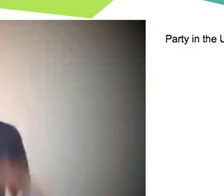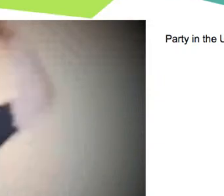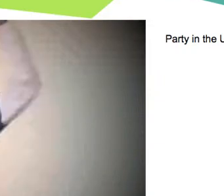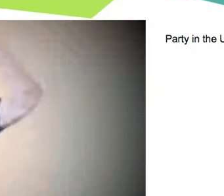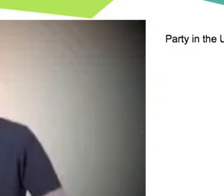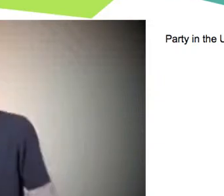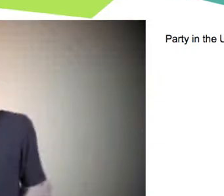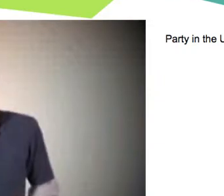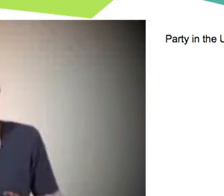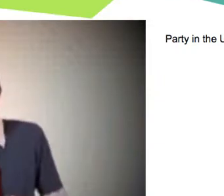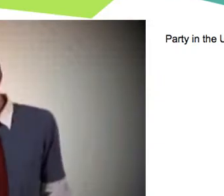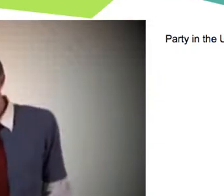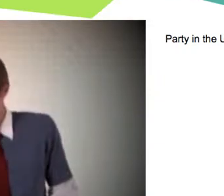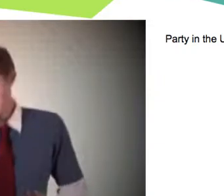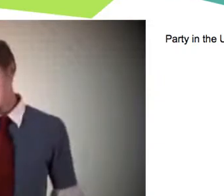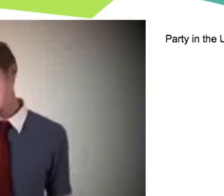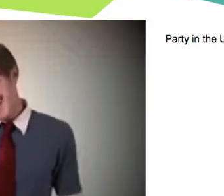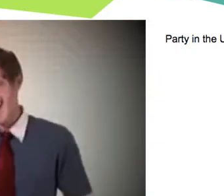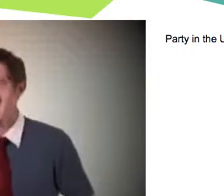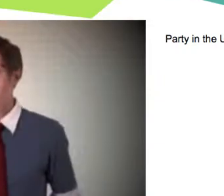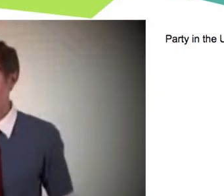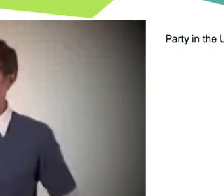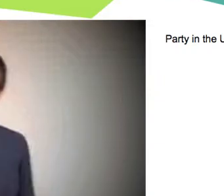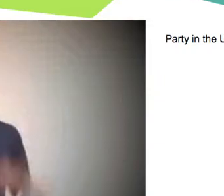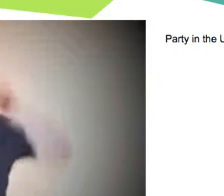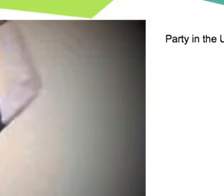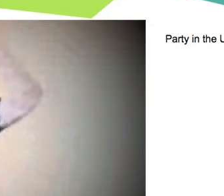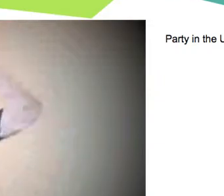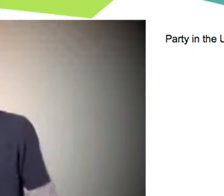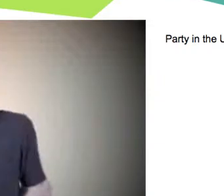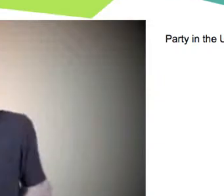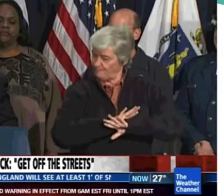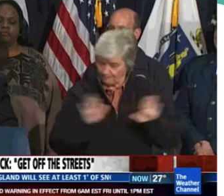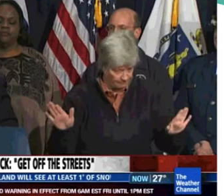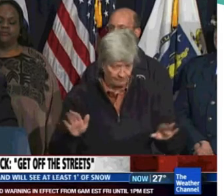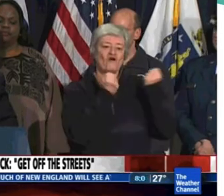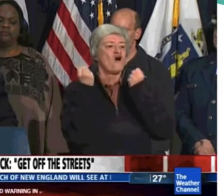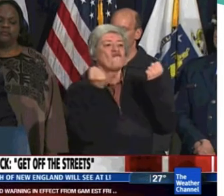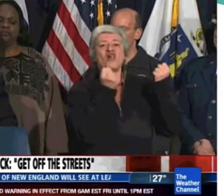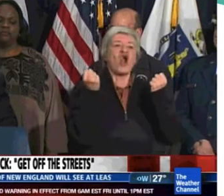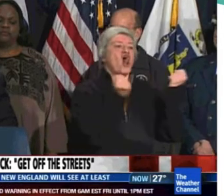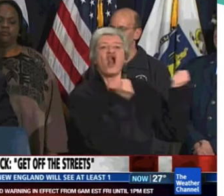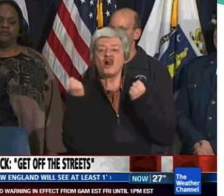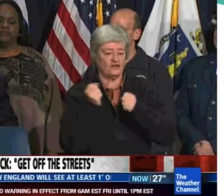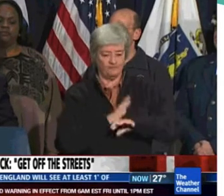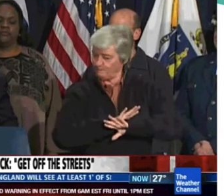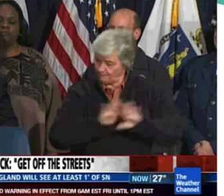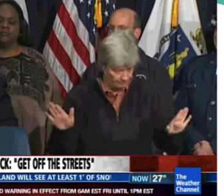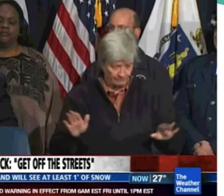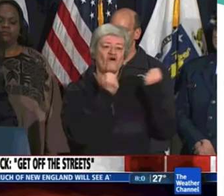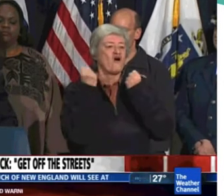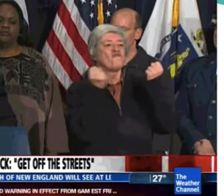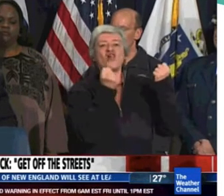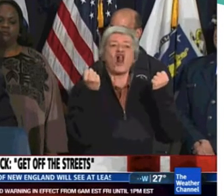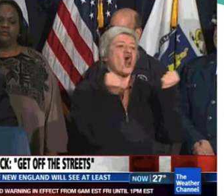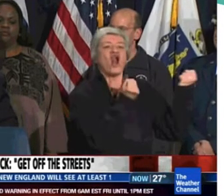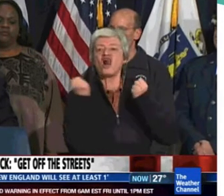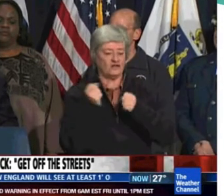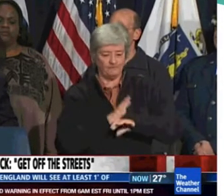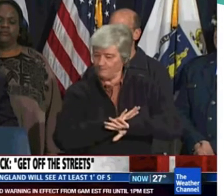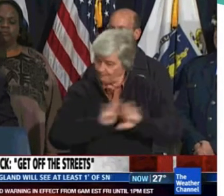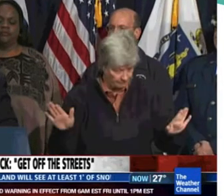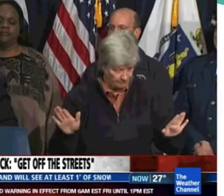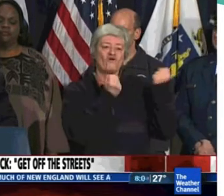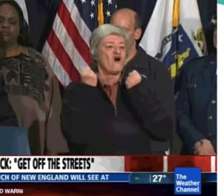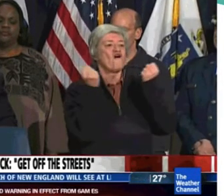so if you're happy you have to be very happy show very gradients of happy um this person's really funny because i don't really know